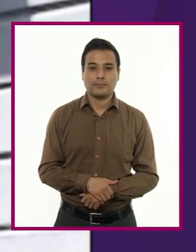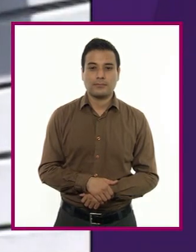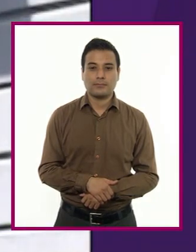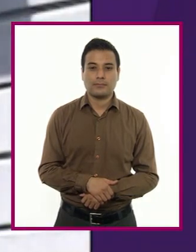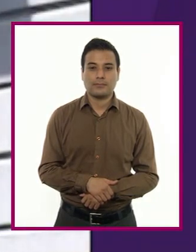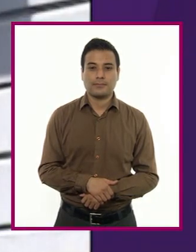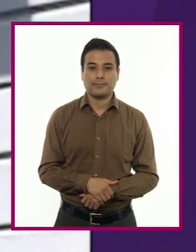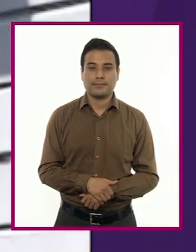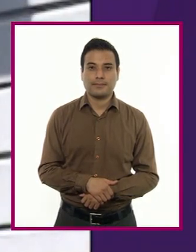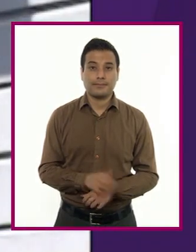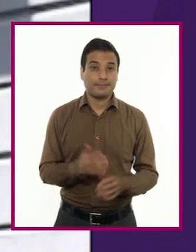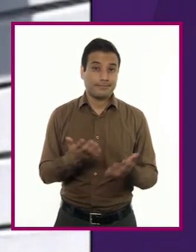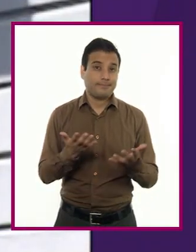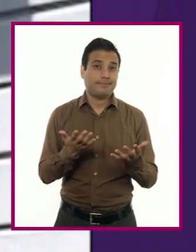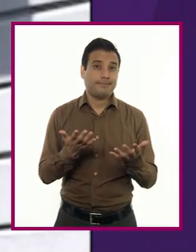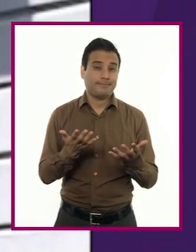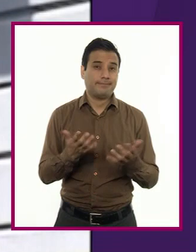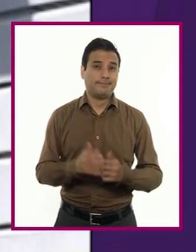Well,